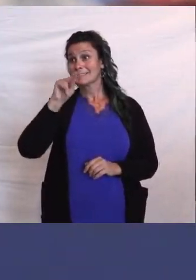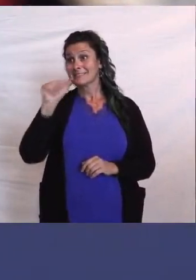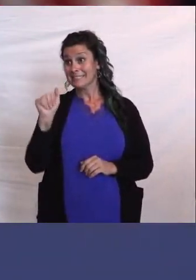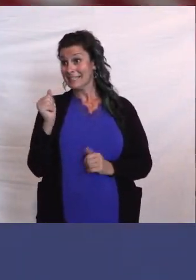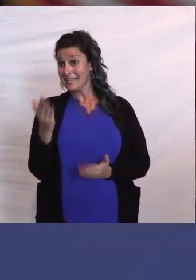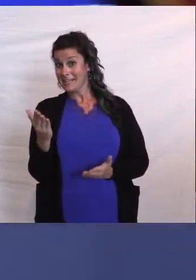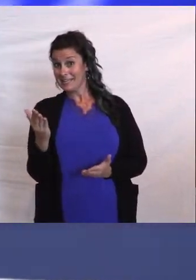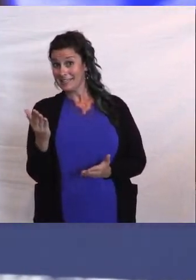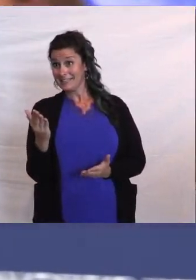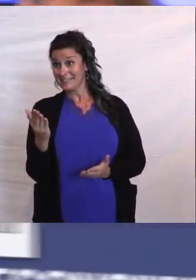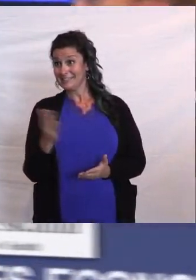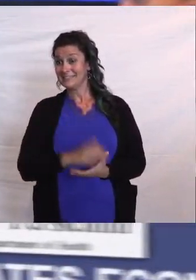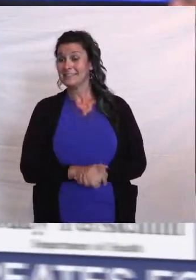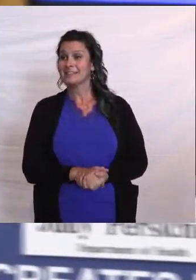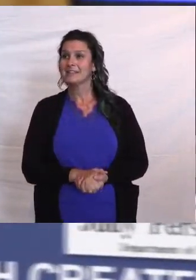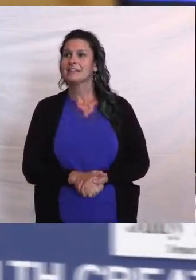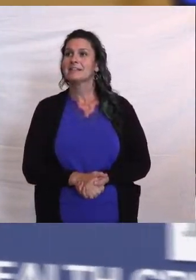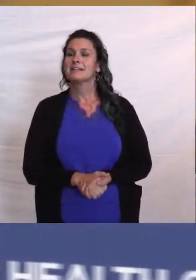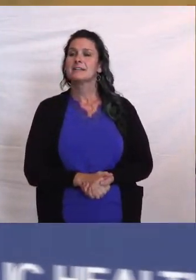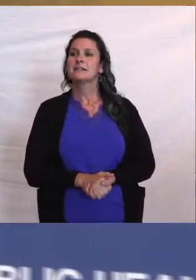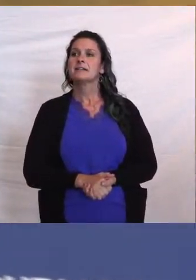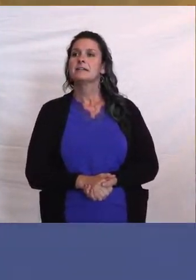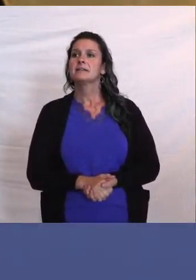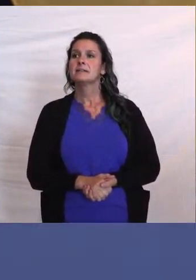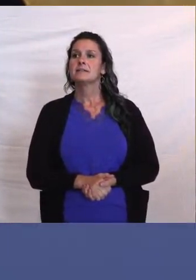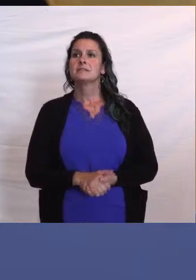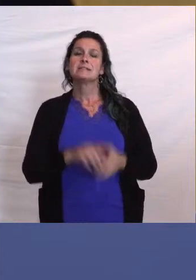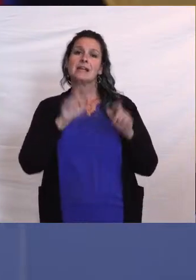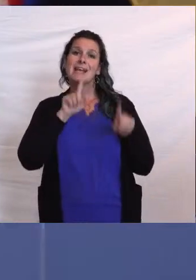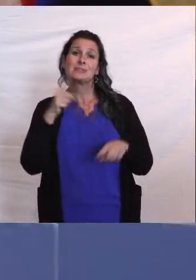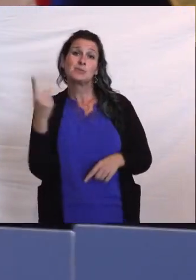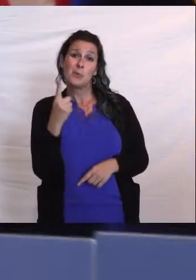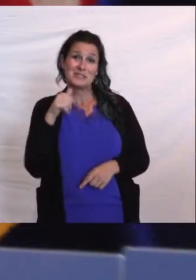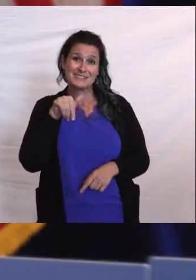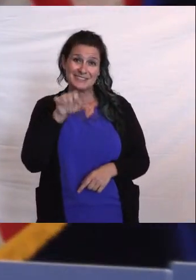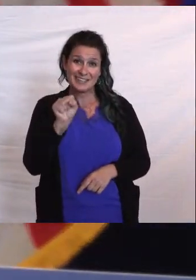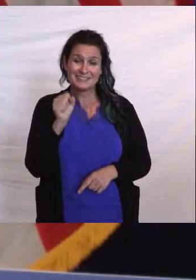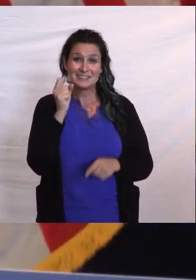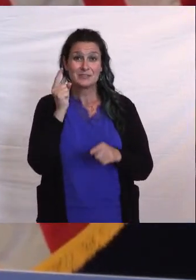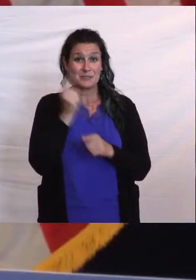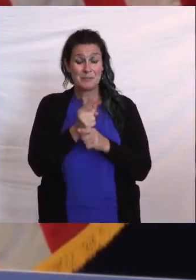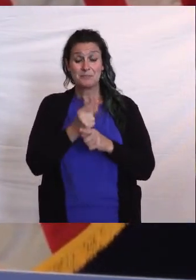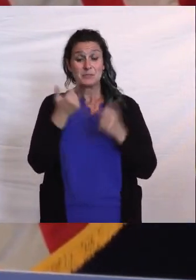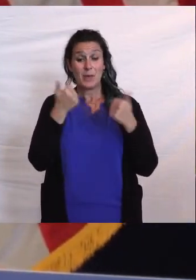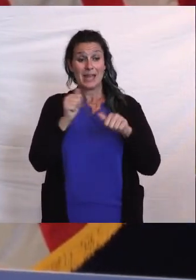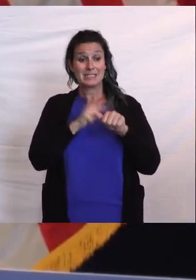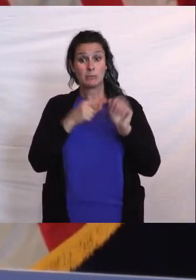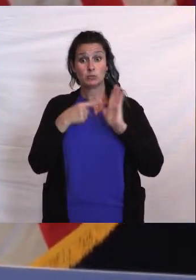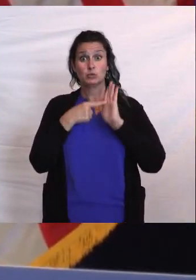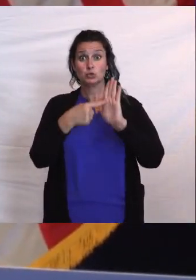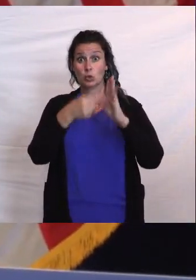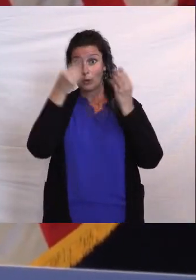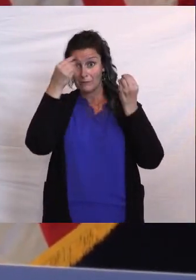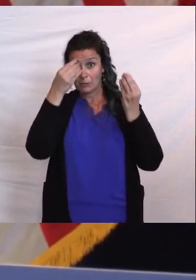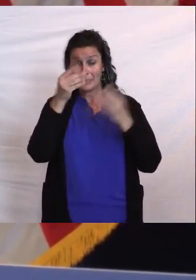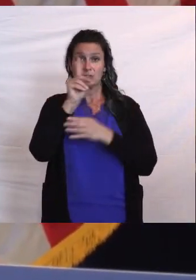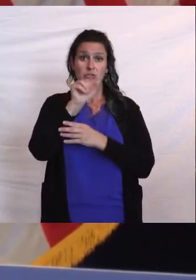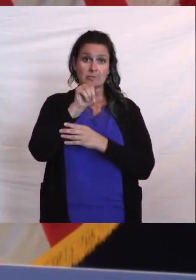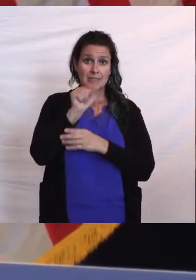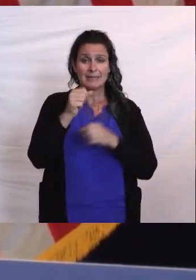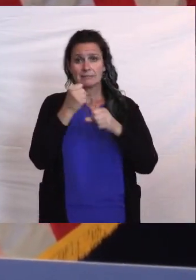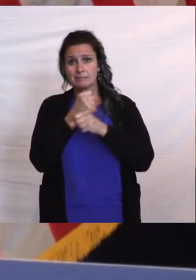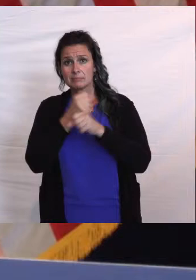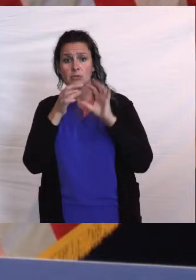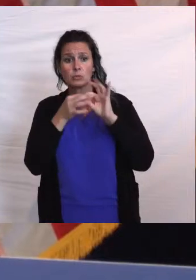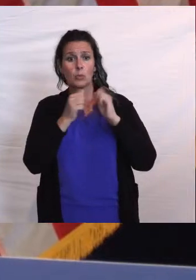make sure we get your money's worth out of the visit today. The answer is always yes, because anytime that we present our data, whether it's on